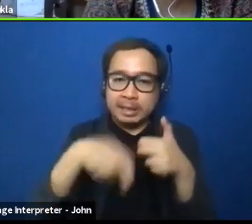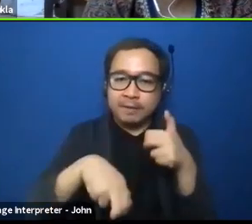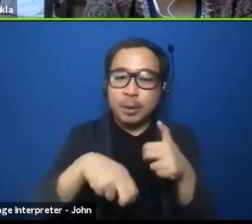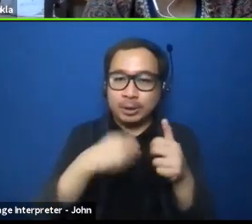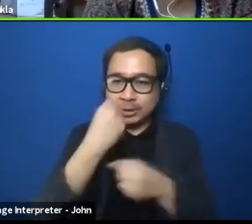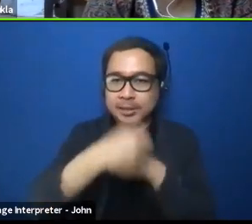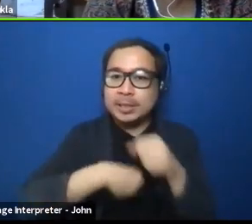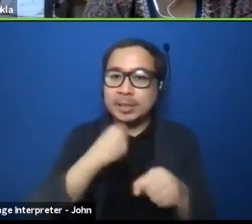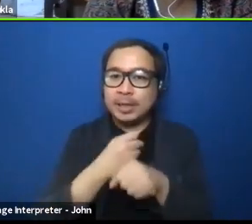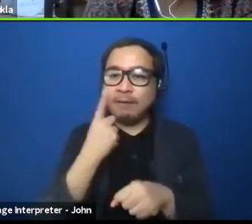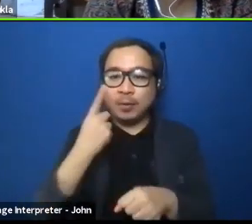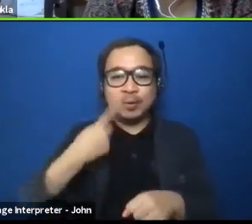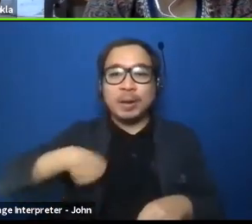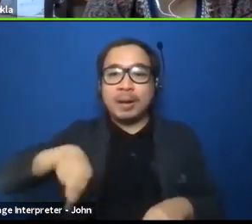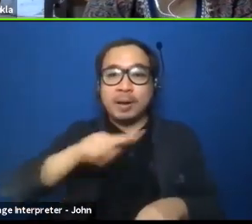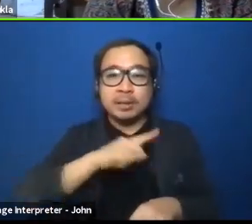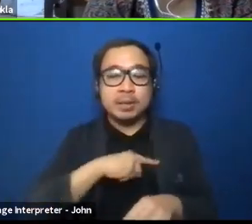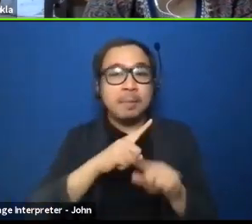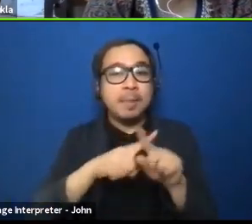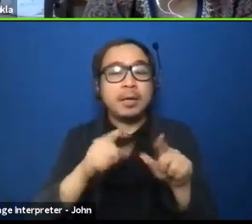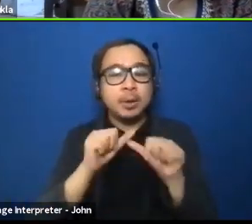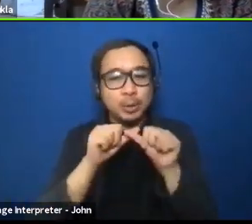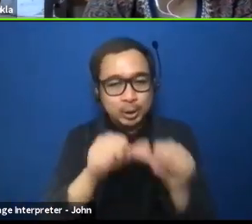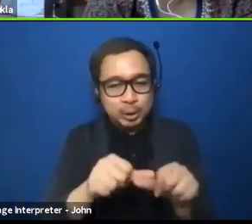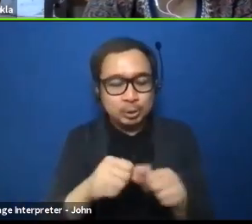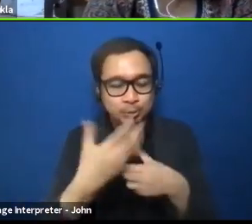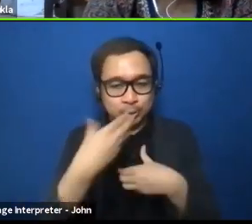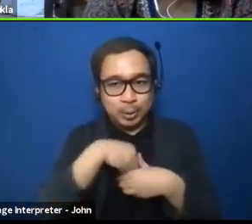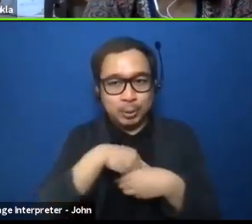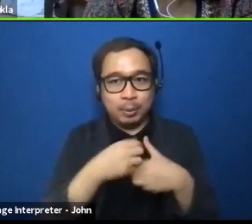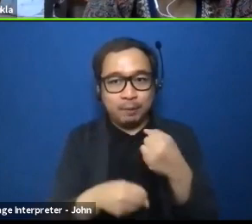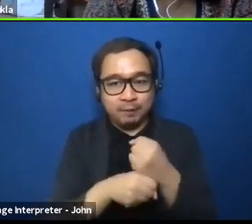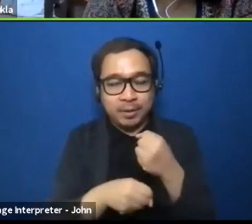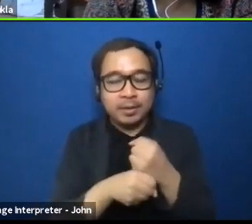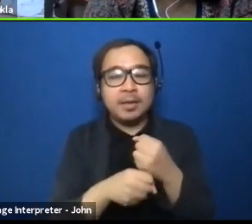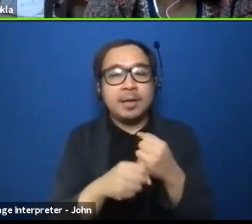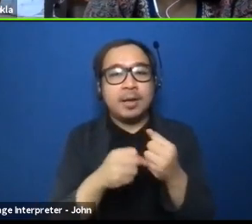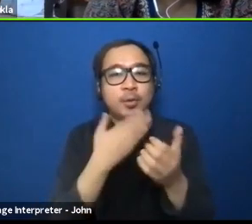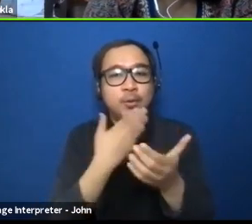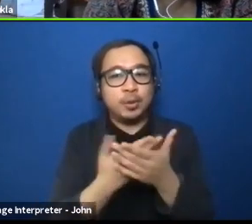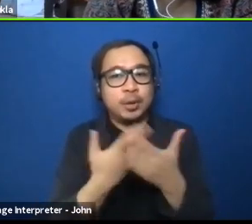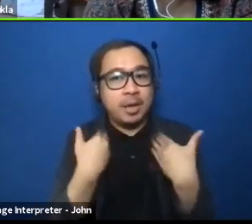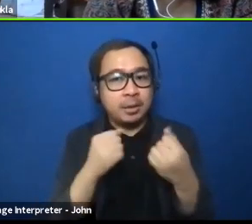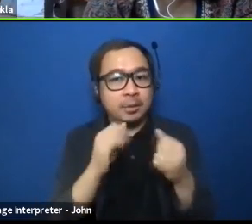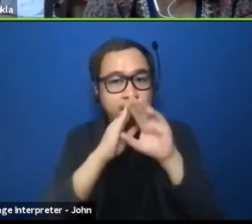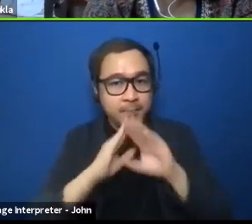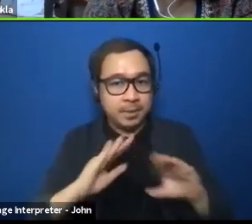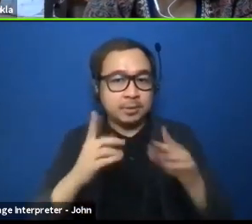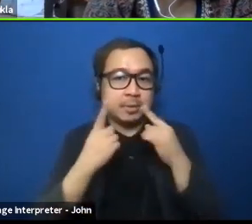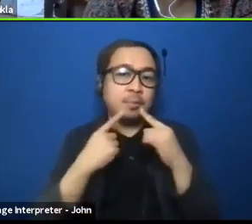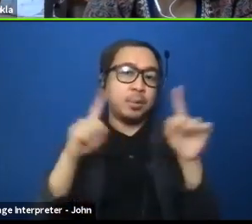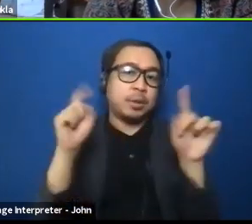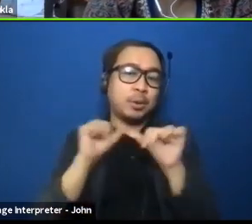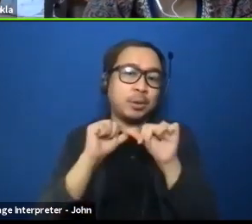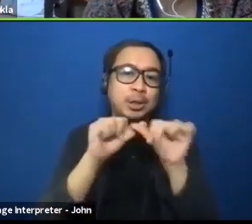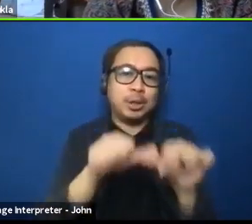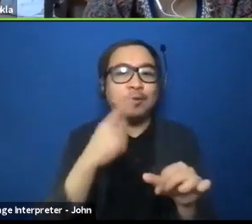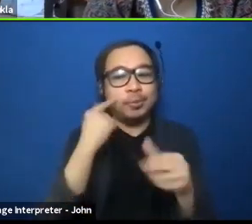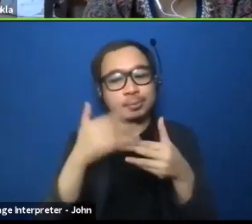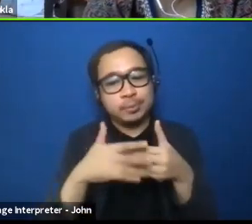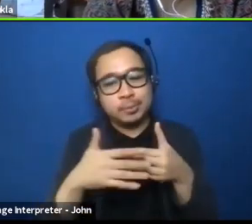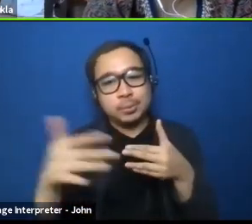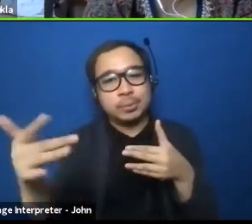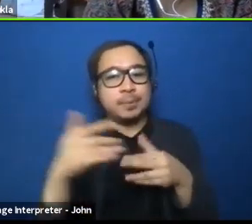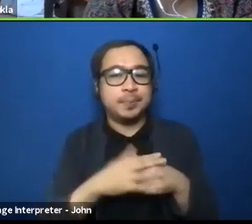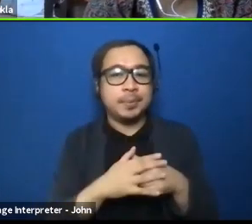us, but let us keep the faith that good health, peace, and prosperity will prevail in the times to come.